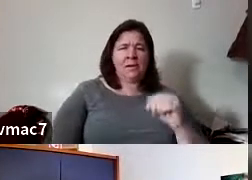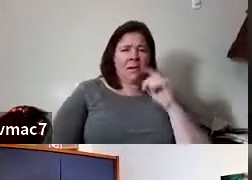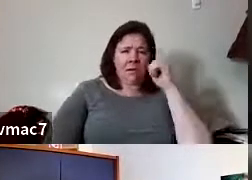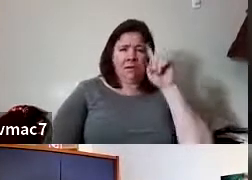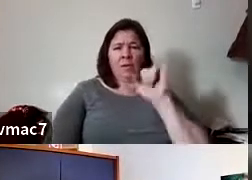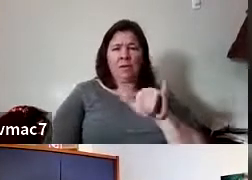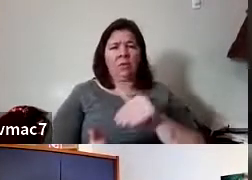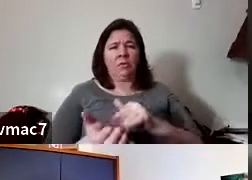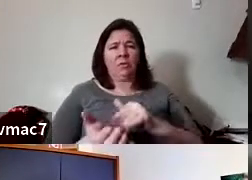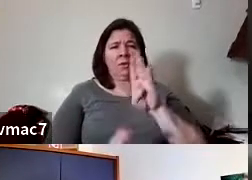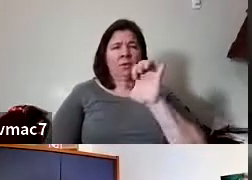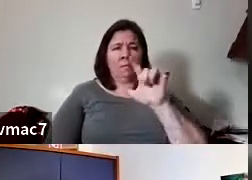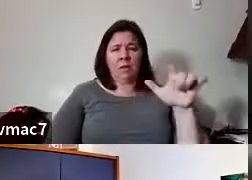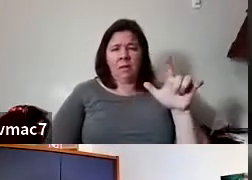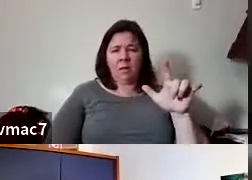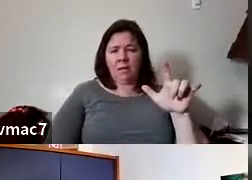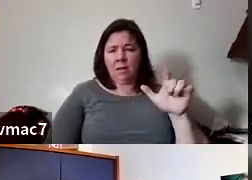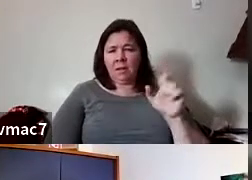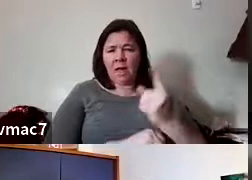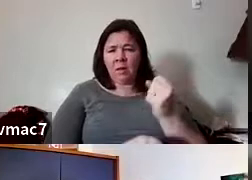fee, as mentioned that